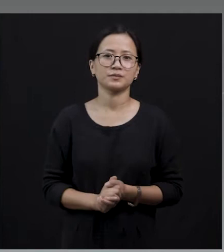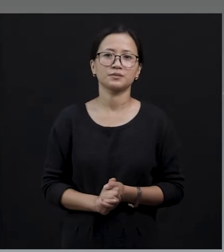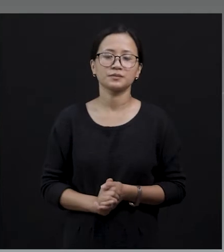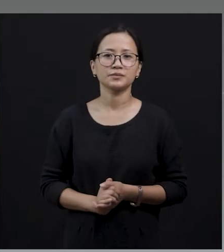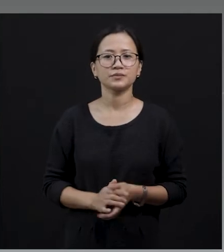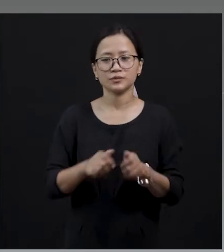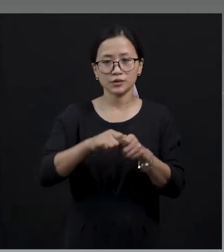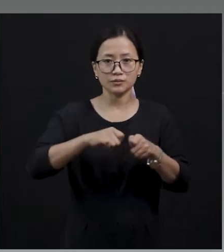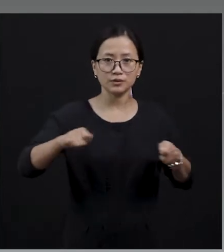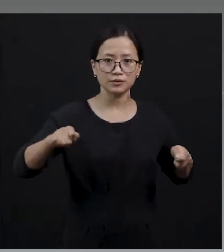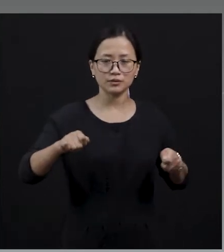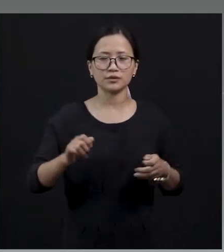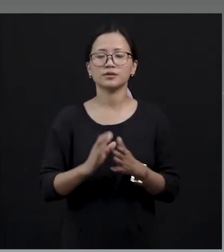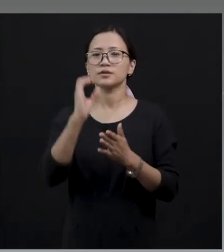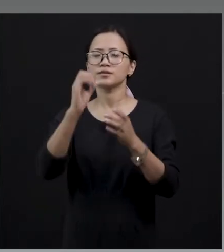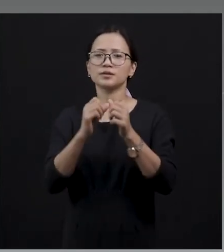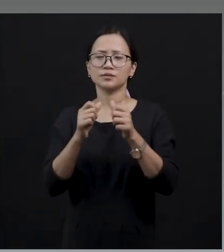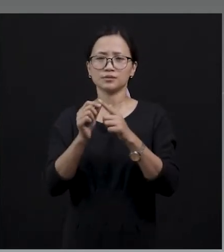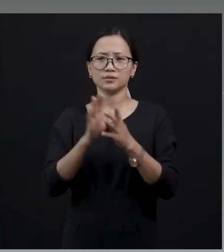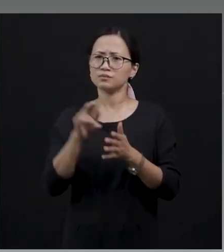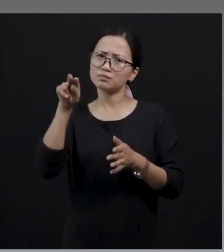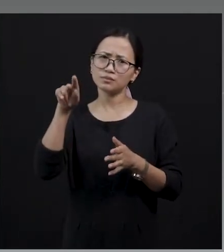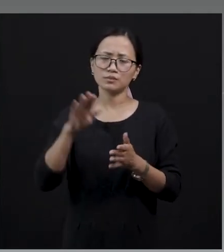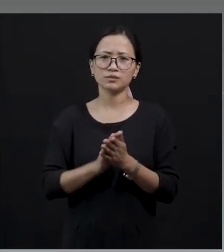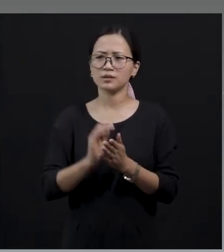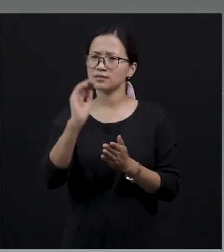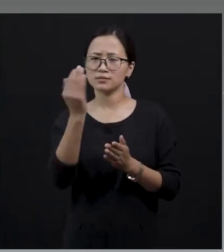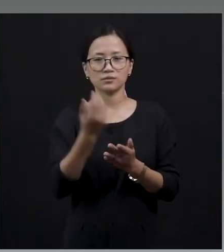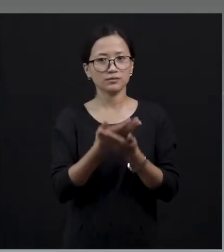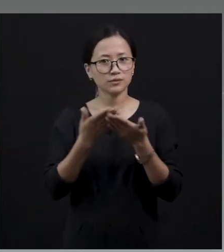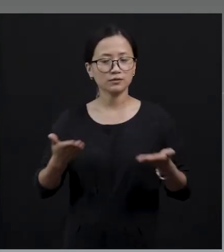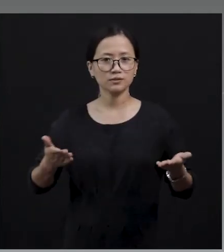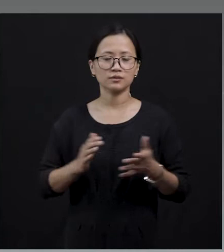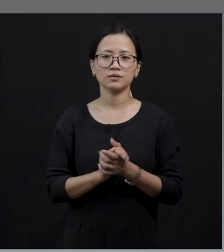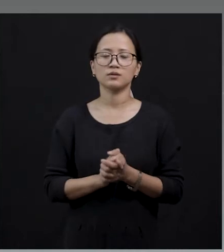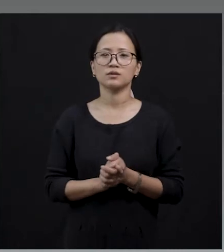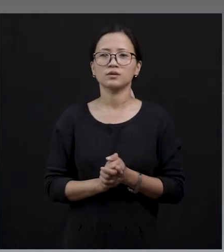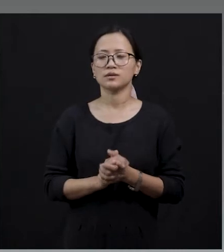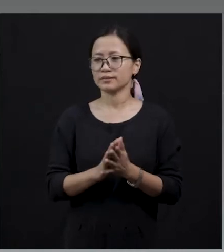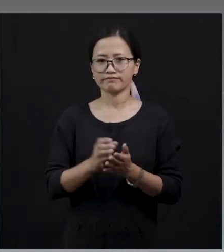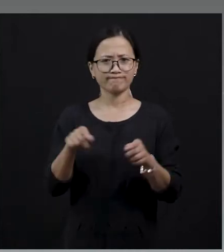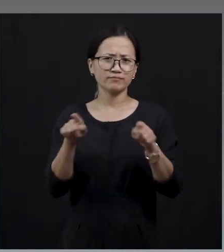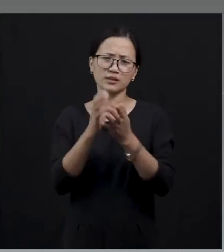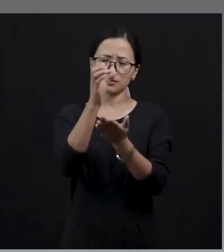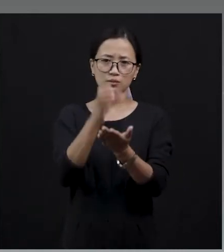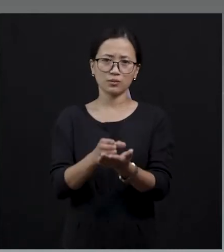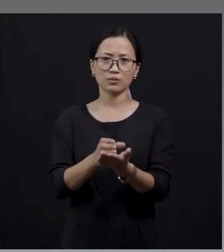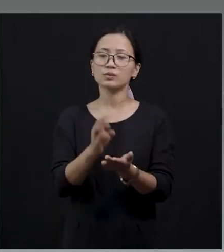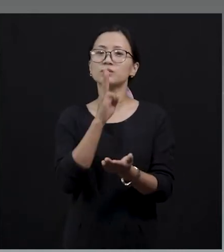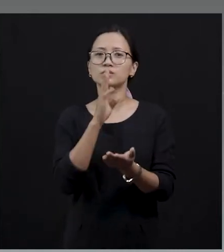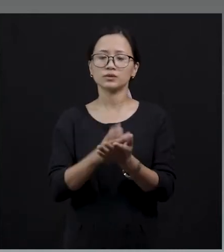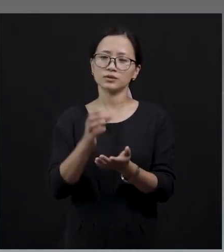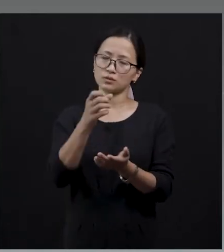and measure the capacity. Capacity simply means something, for example, a bottle, the amount of water